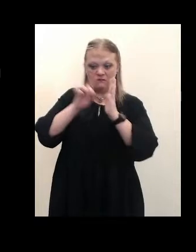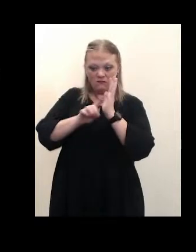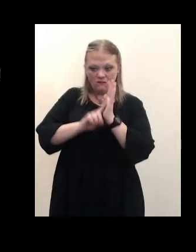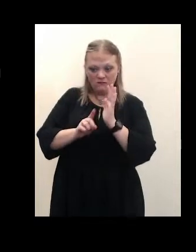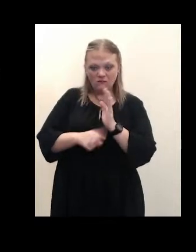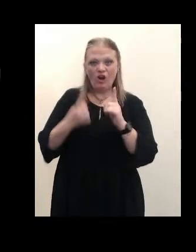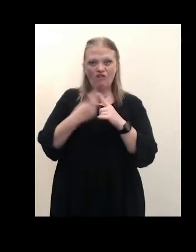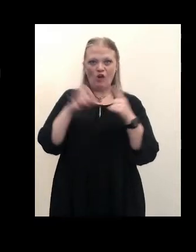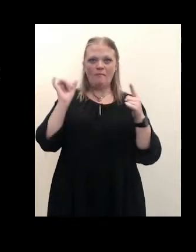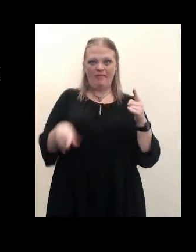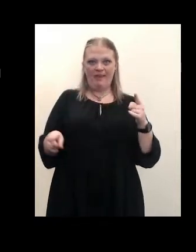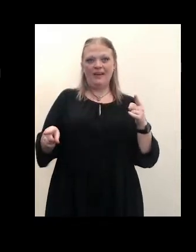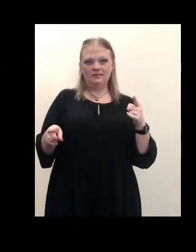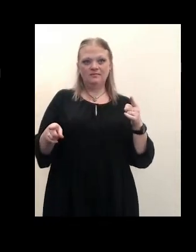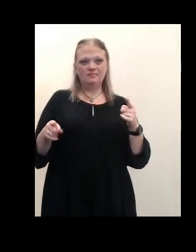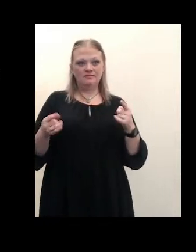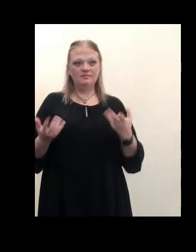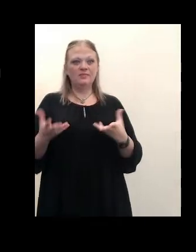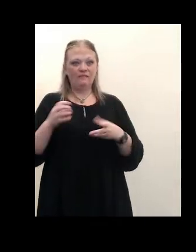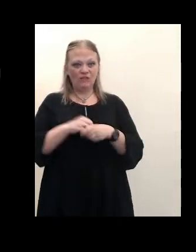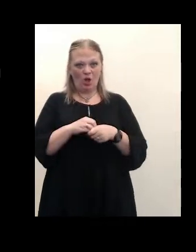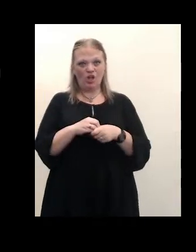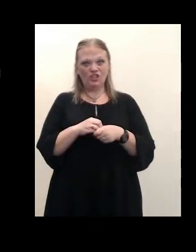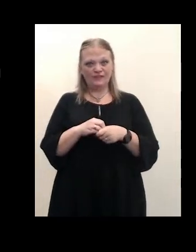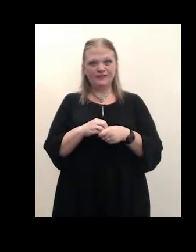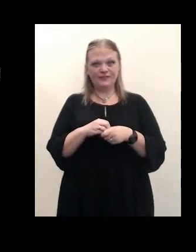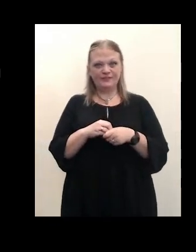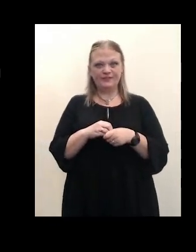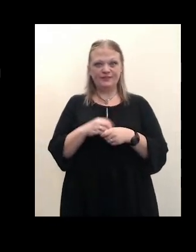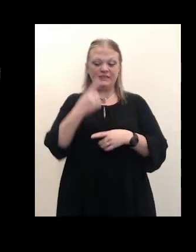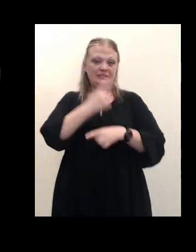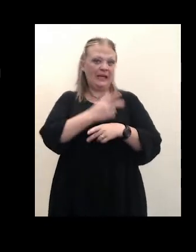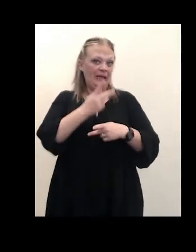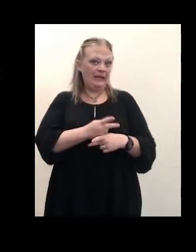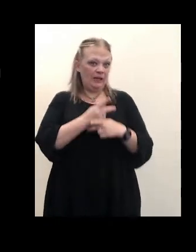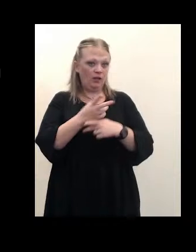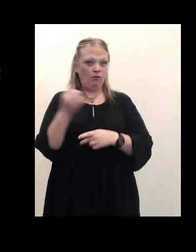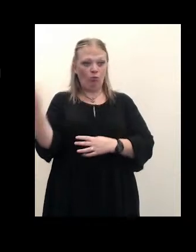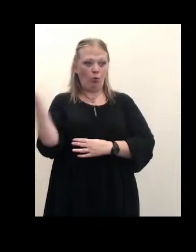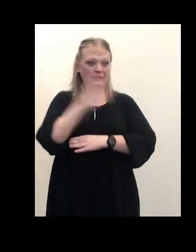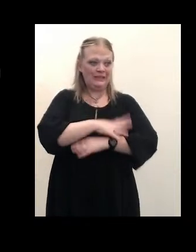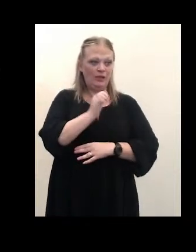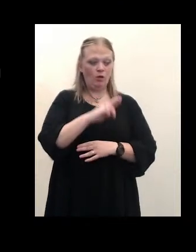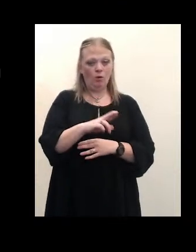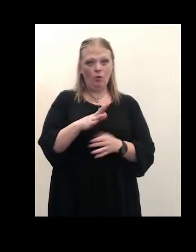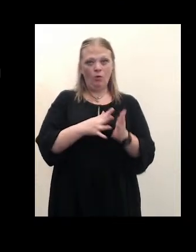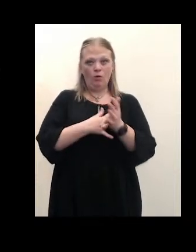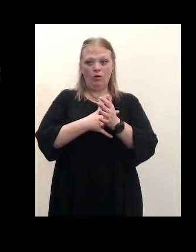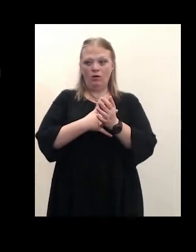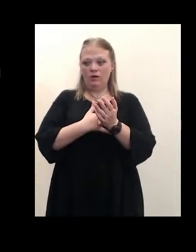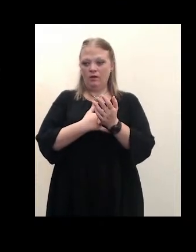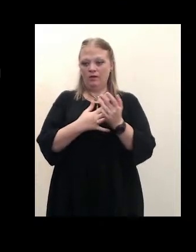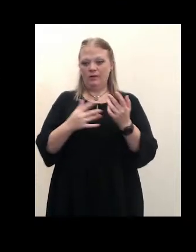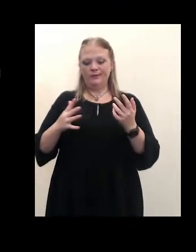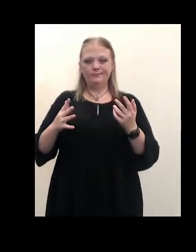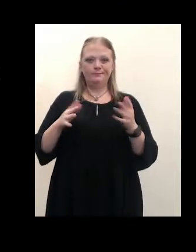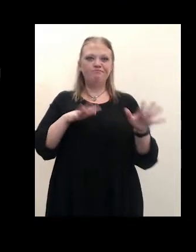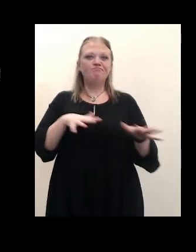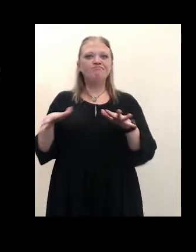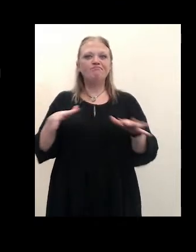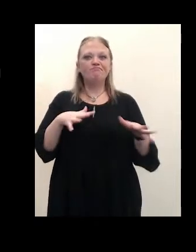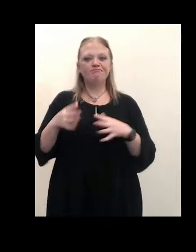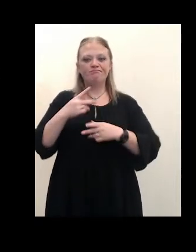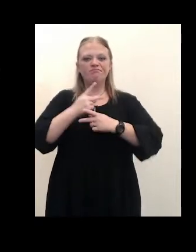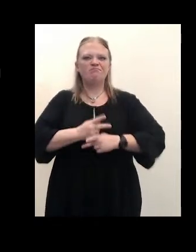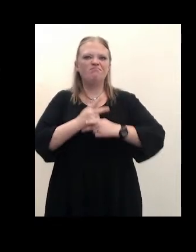are actually involved in either they're in daycare all day, or they're involved with an informal daycare situation.